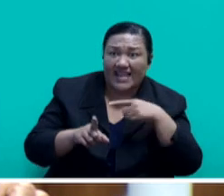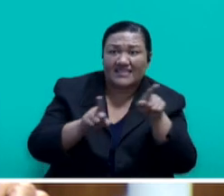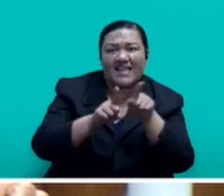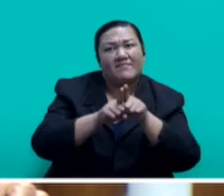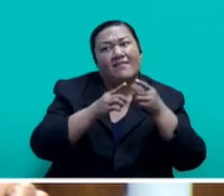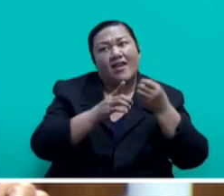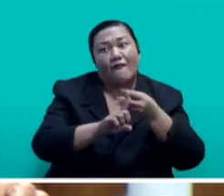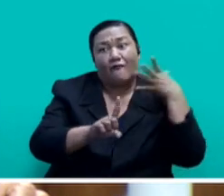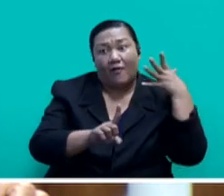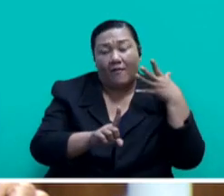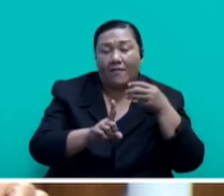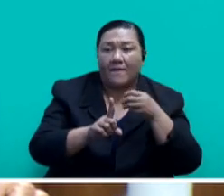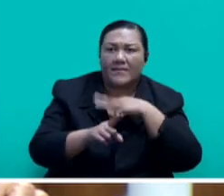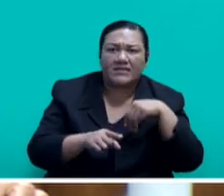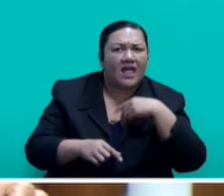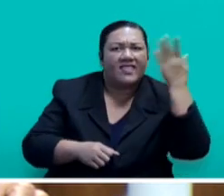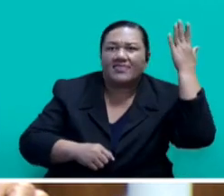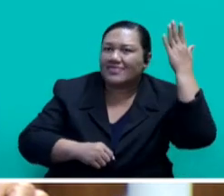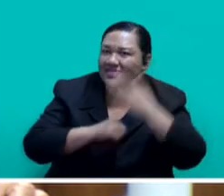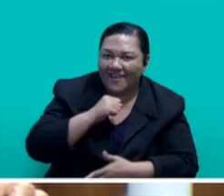Understandable, of course, Mr. Speaker. Understandable.